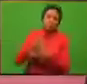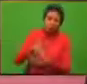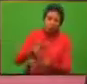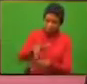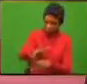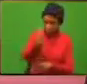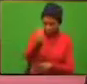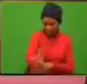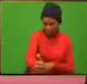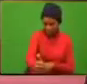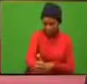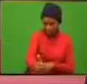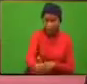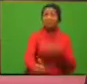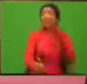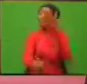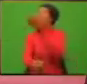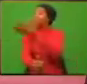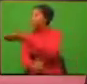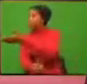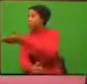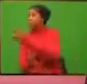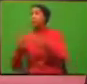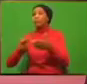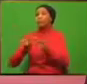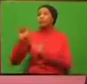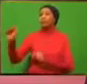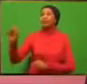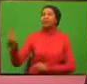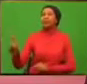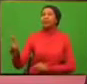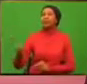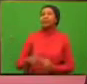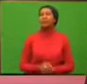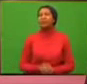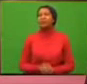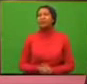can you take your seat? Honourable Member, it's your point of order.